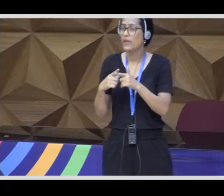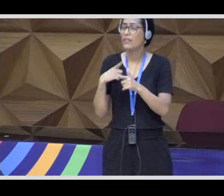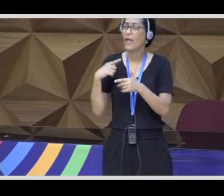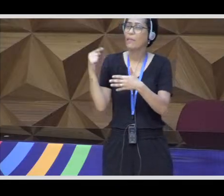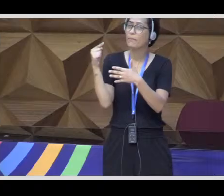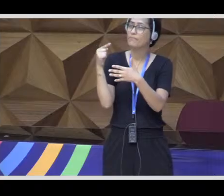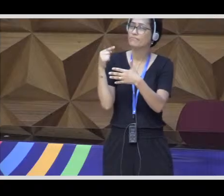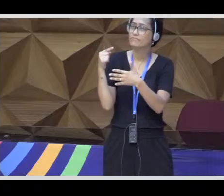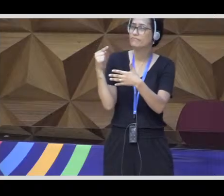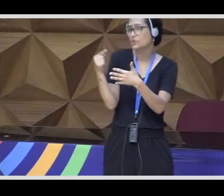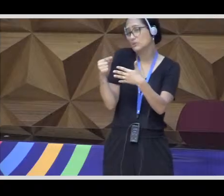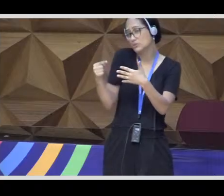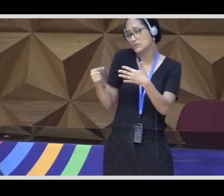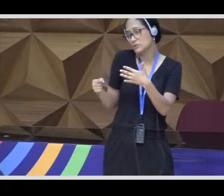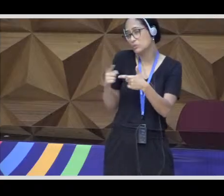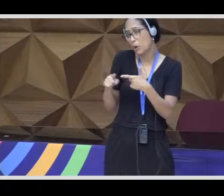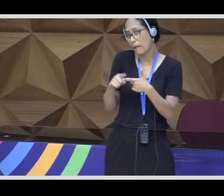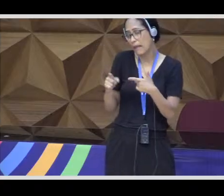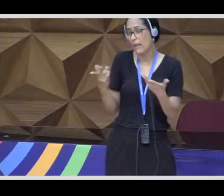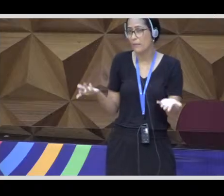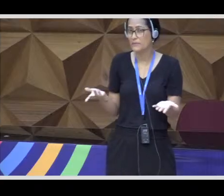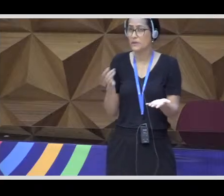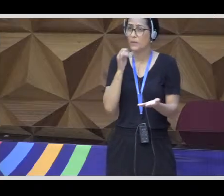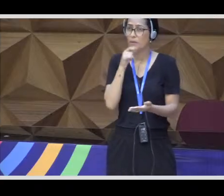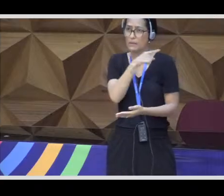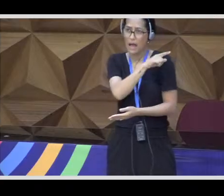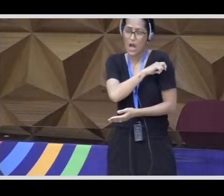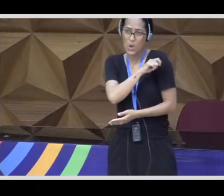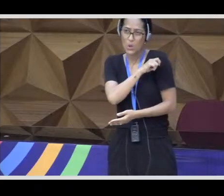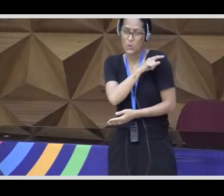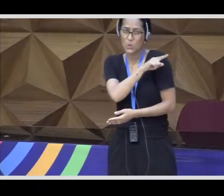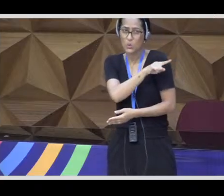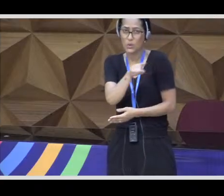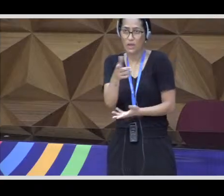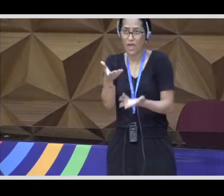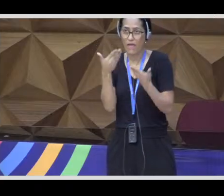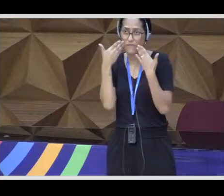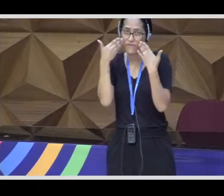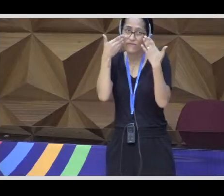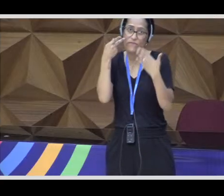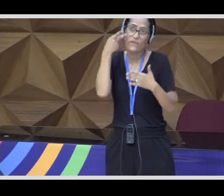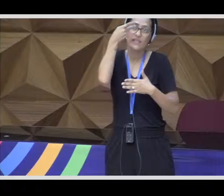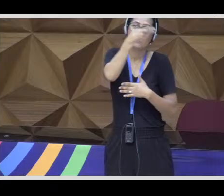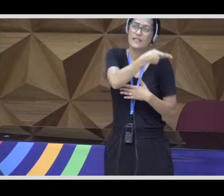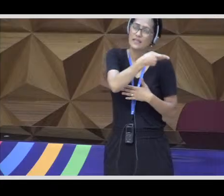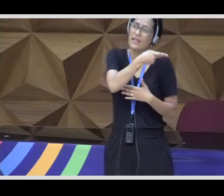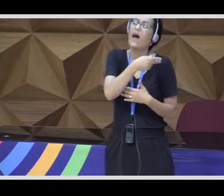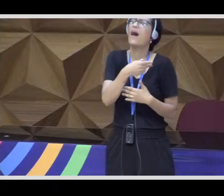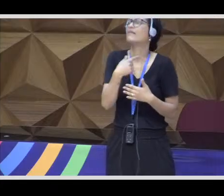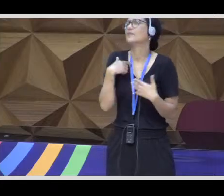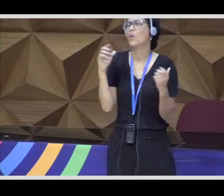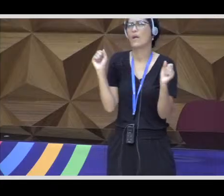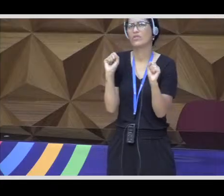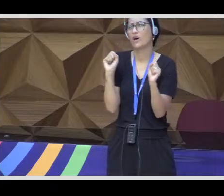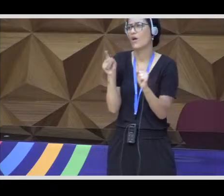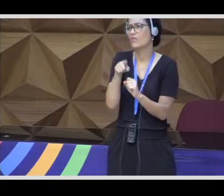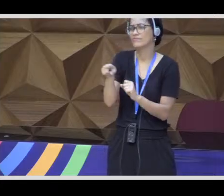the audience who are interested in coming to visit Glasgow, we're always very happy to host students. Come and talk to